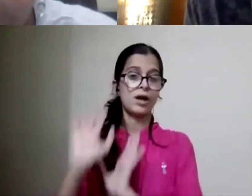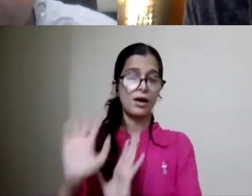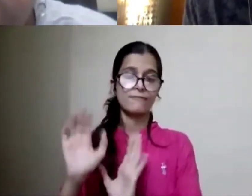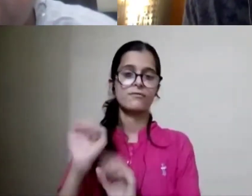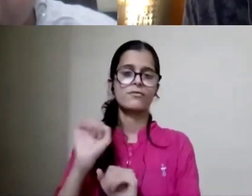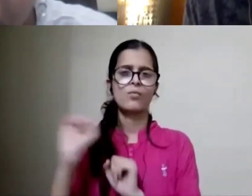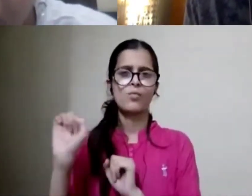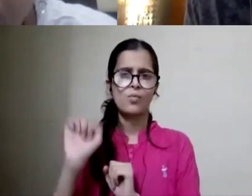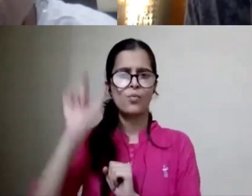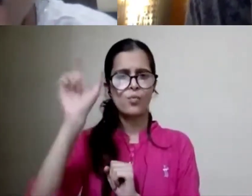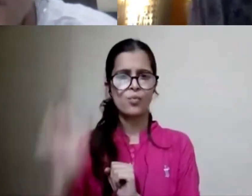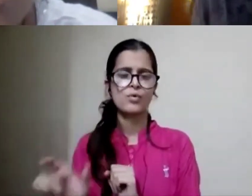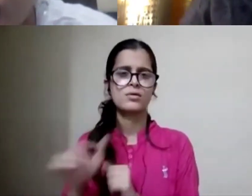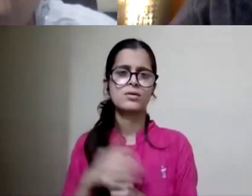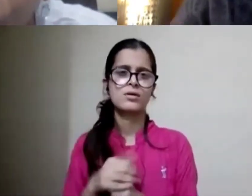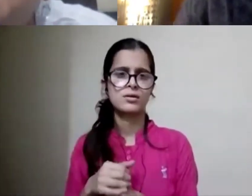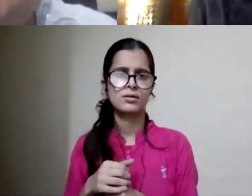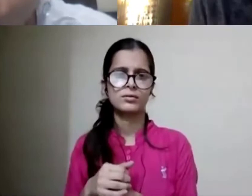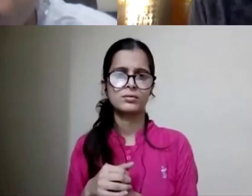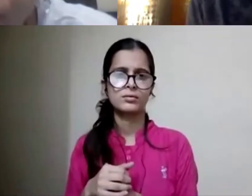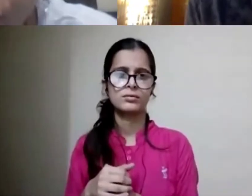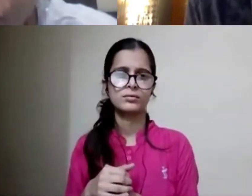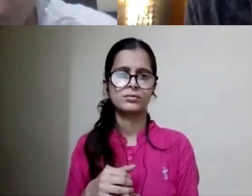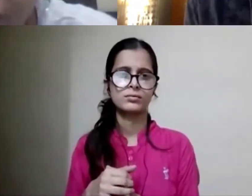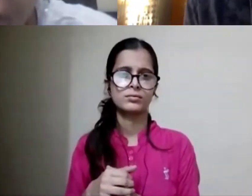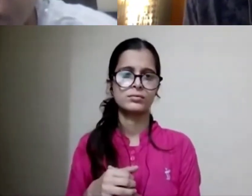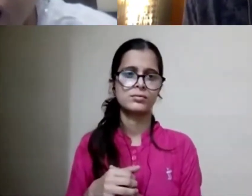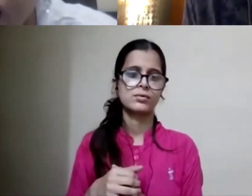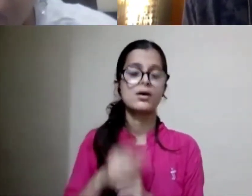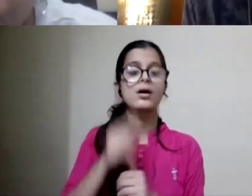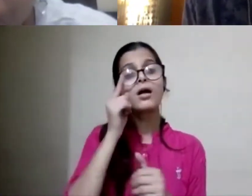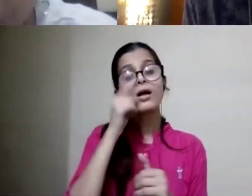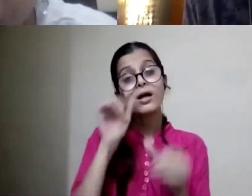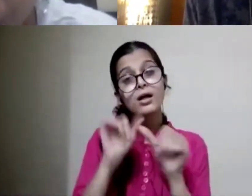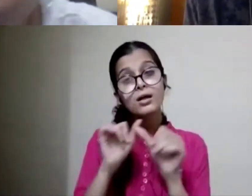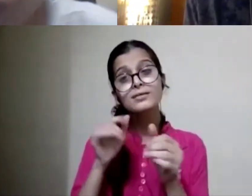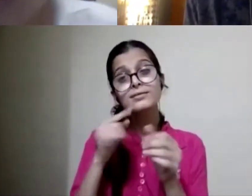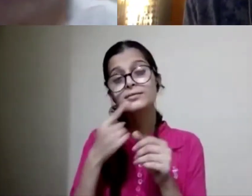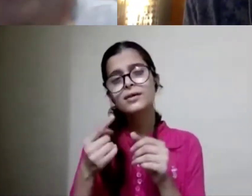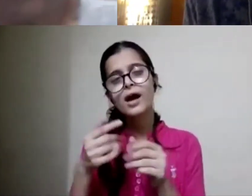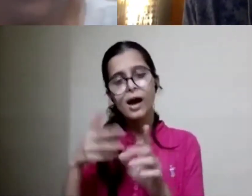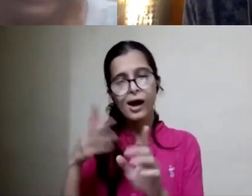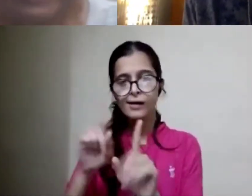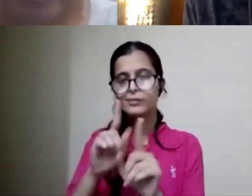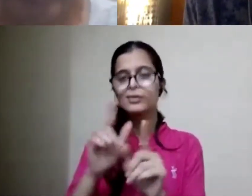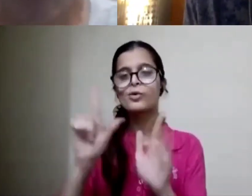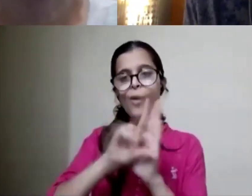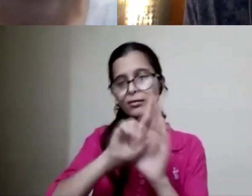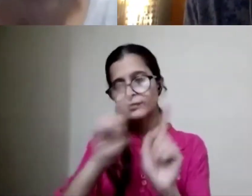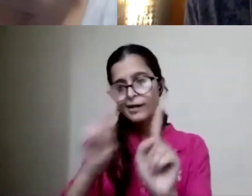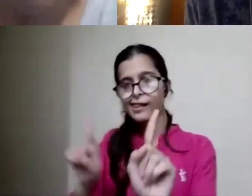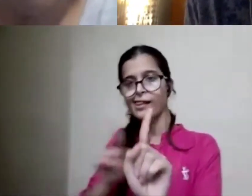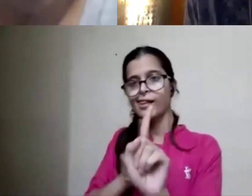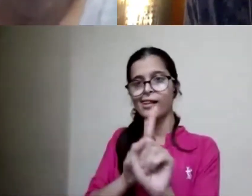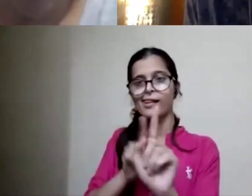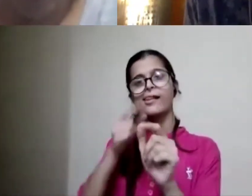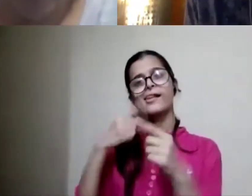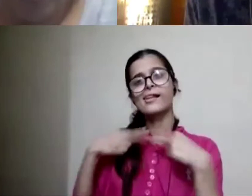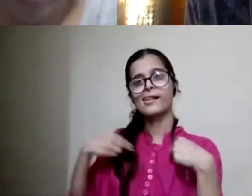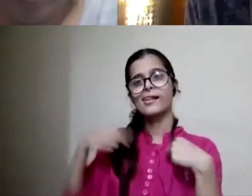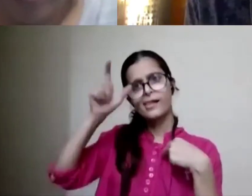have. They hide behind the law, no, Saptrishi? They hide behind the law. They will say that, oh, we don't make